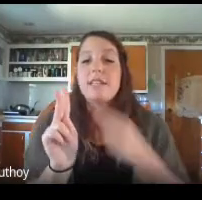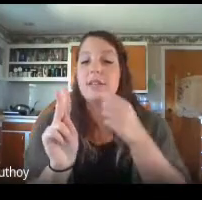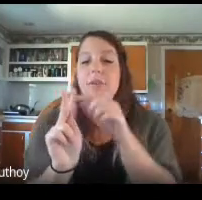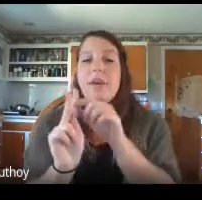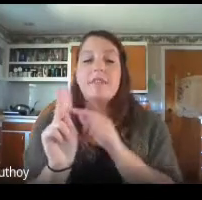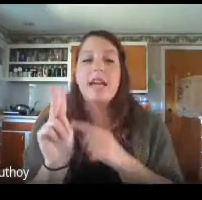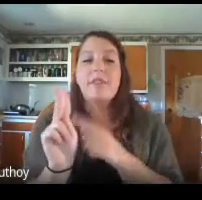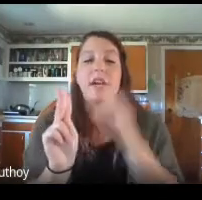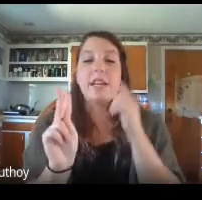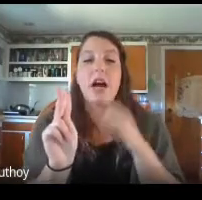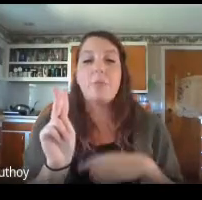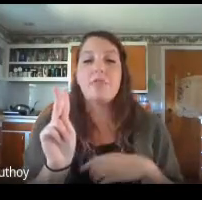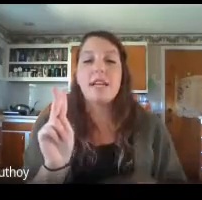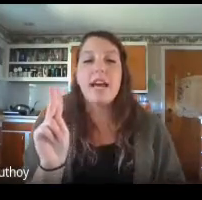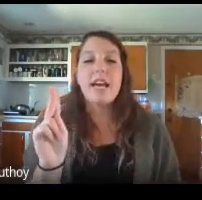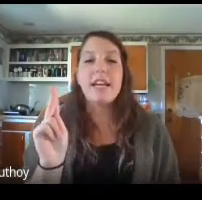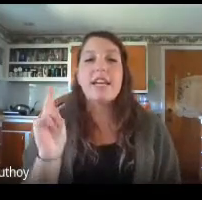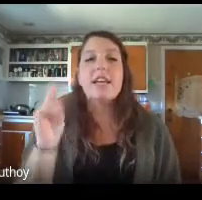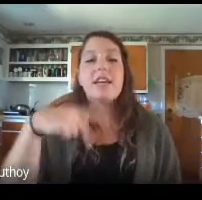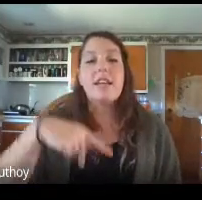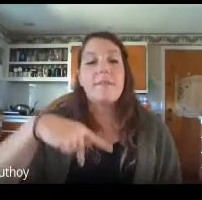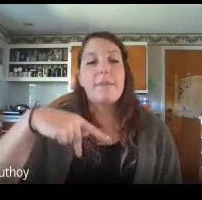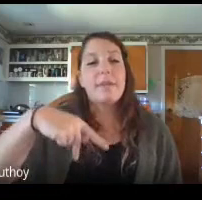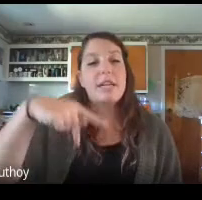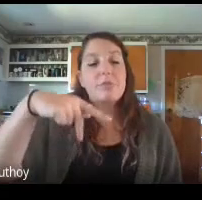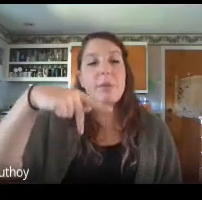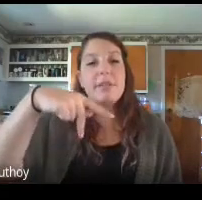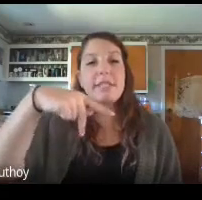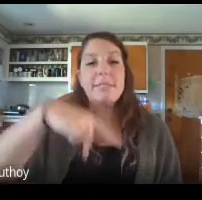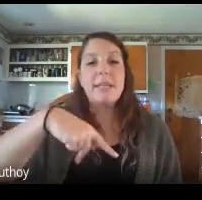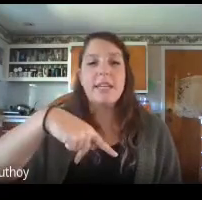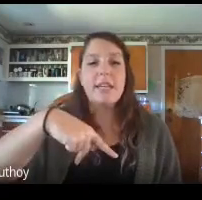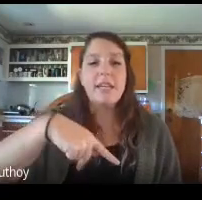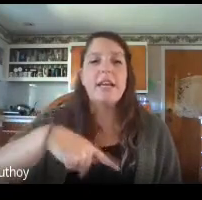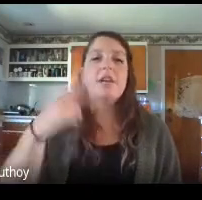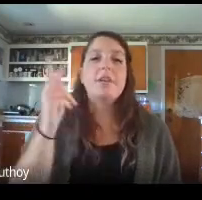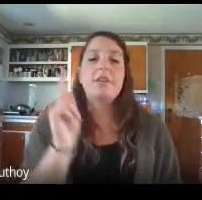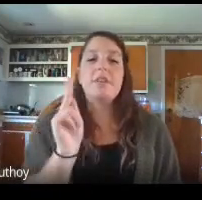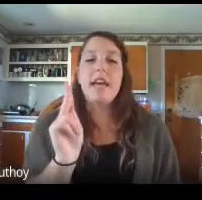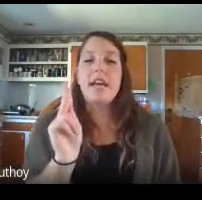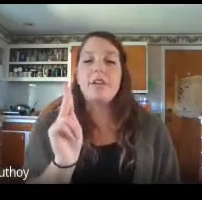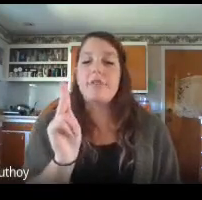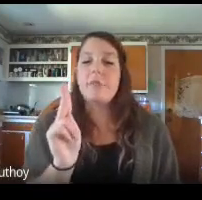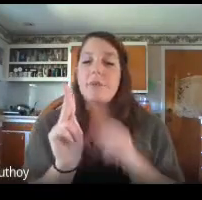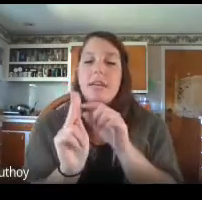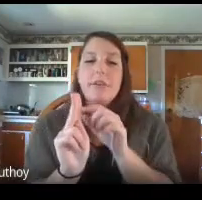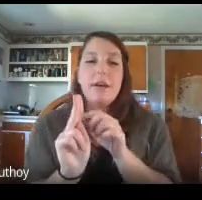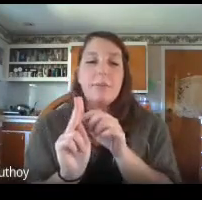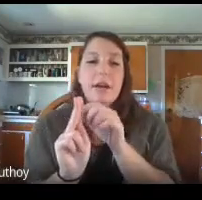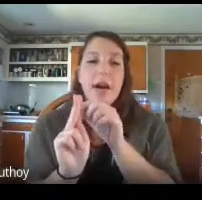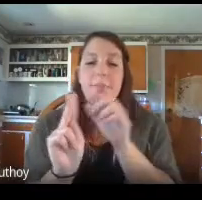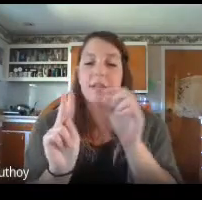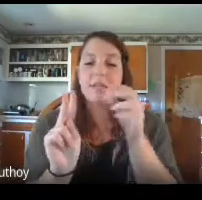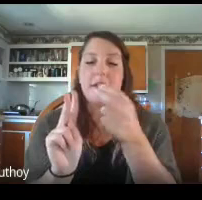koala. So you have to have your hand up for K, because remember this is P. So for K, you can remember that